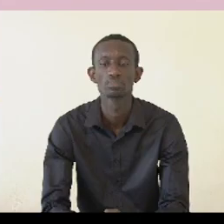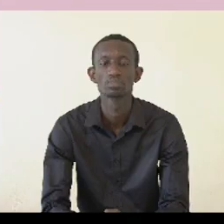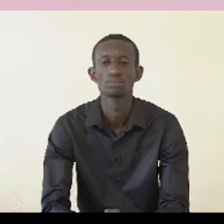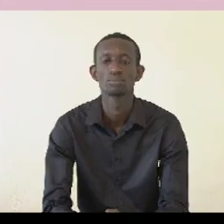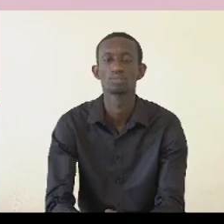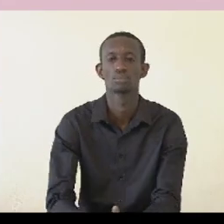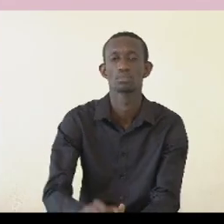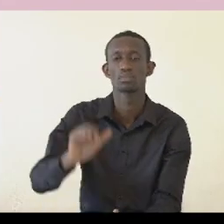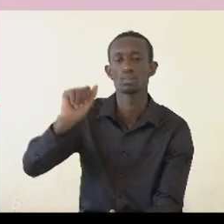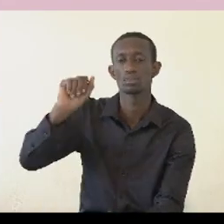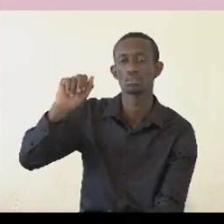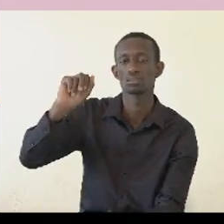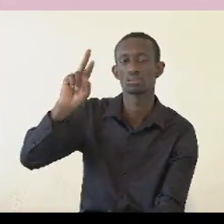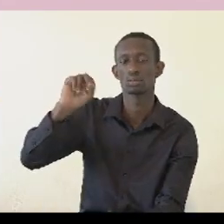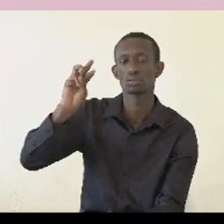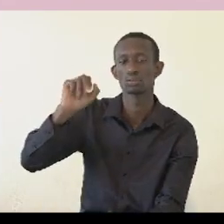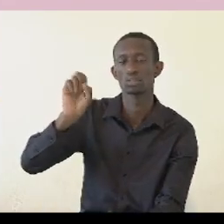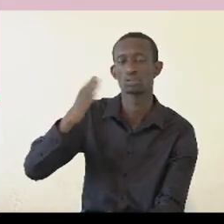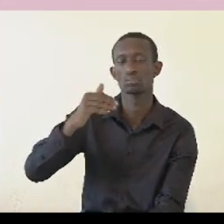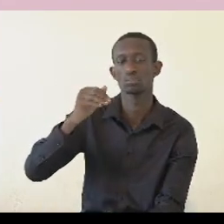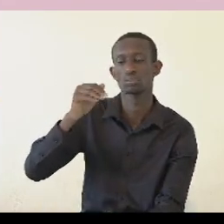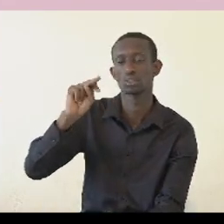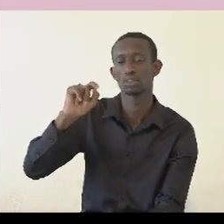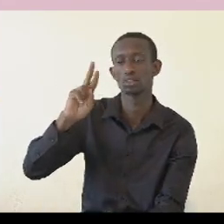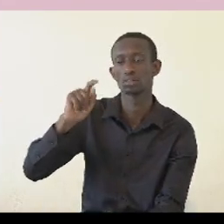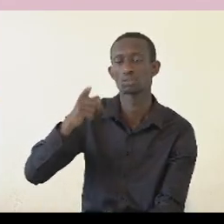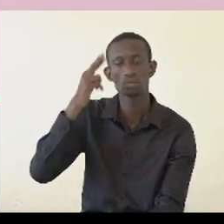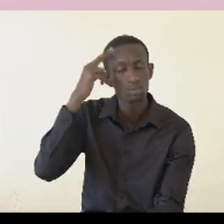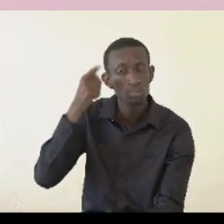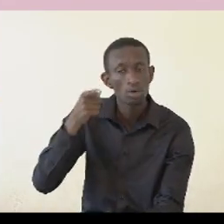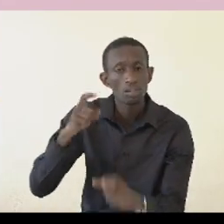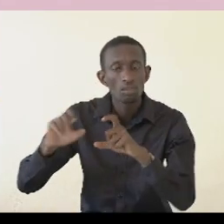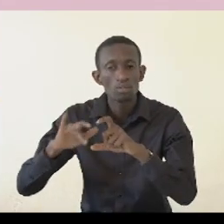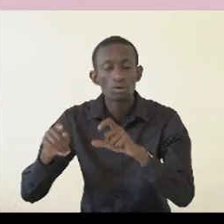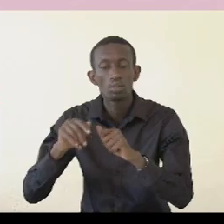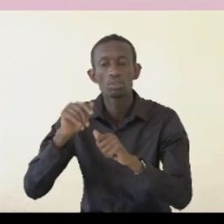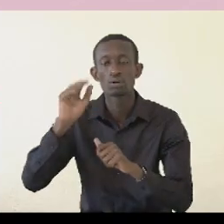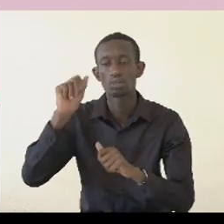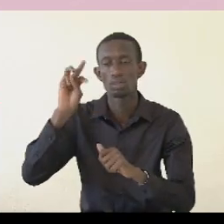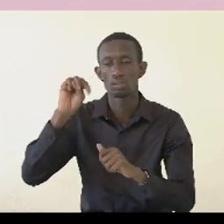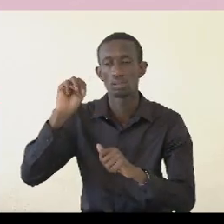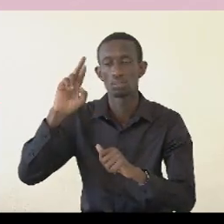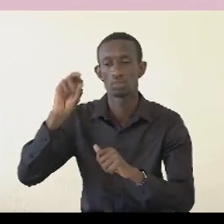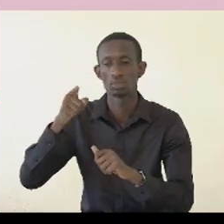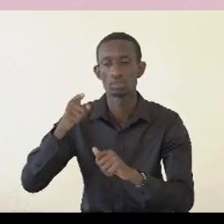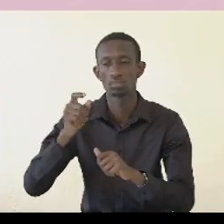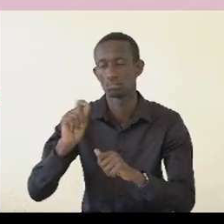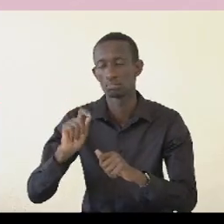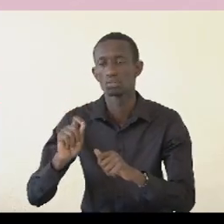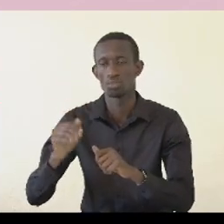Ammonium nitrate. Remember the molecular, the formula of the ammonium ion and the nitrate ion. You write